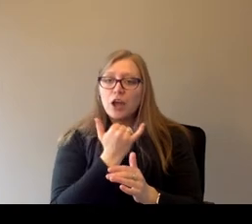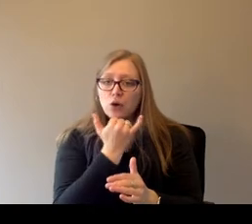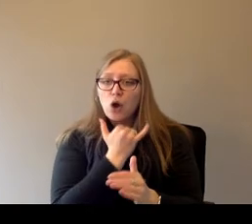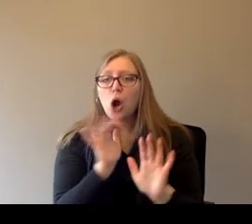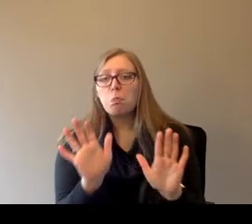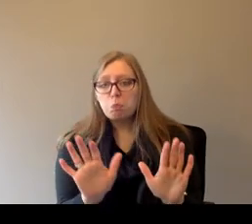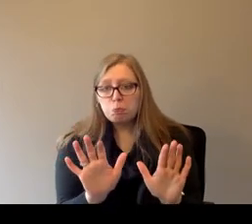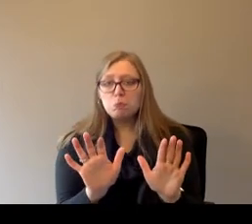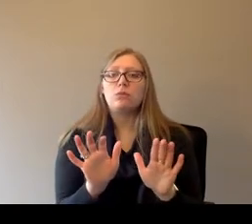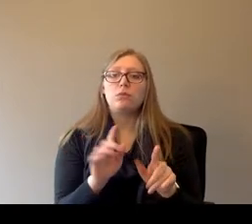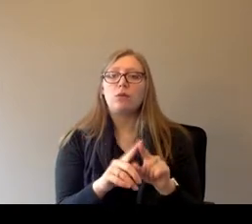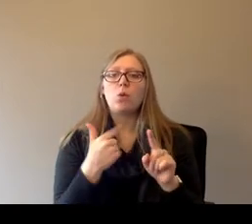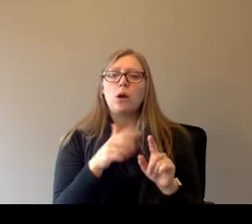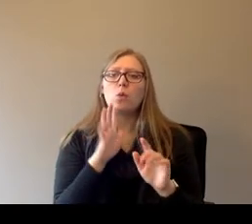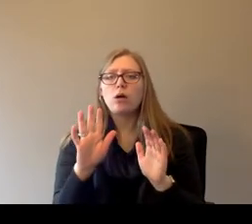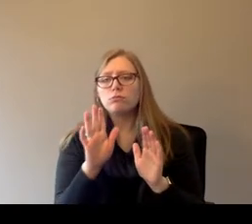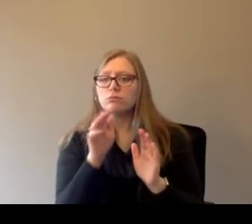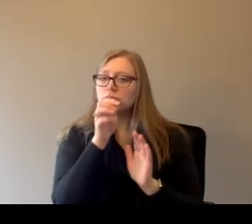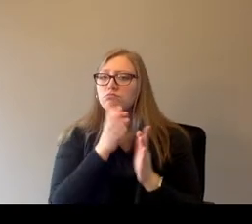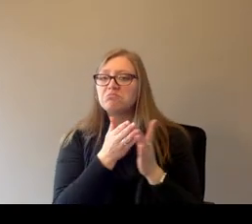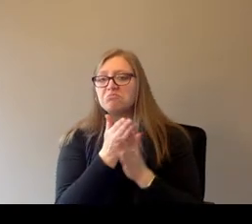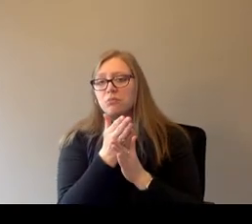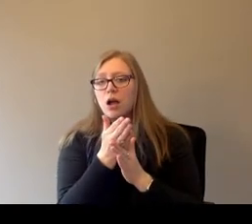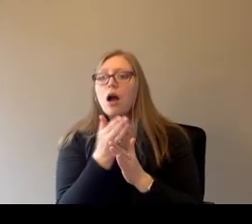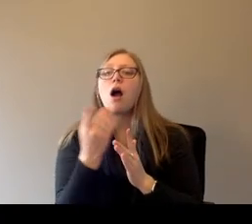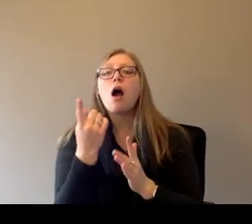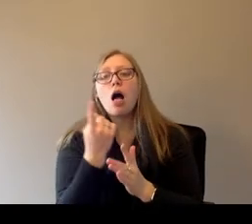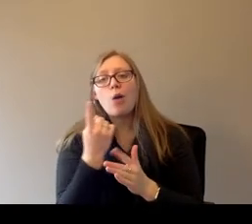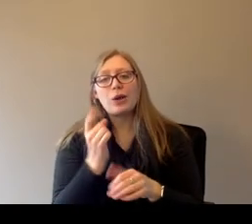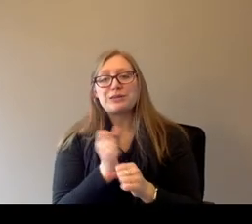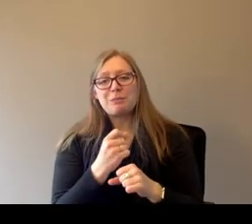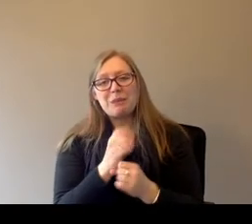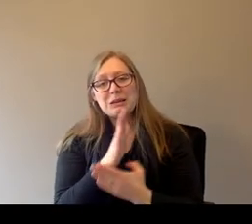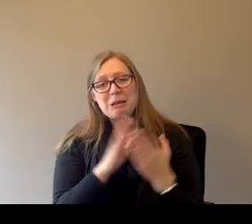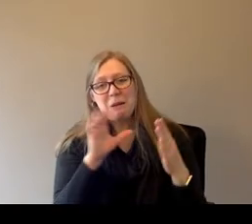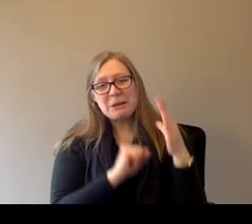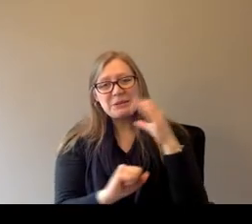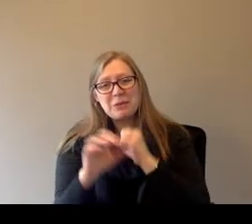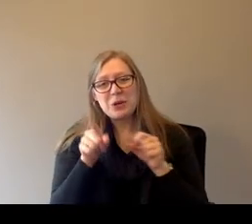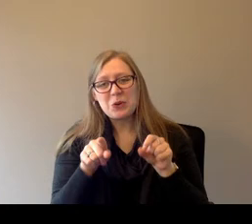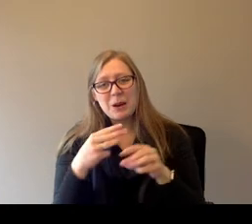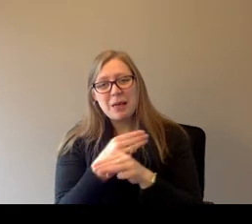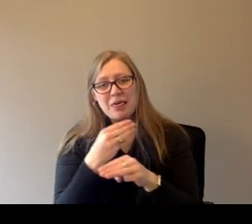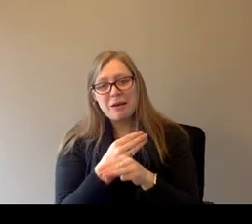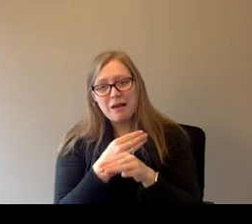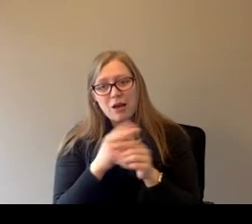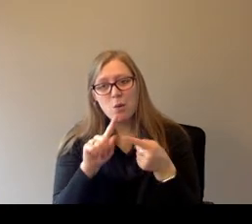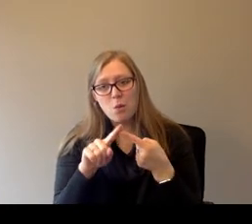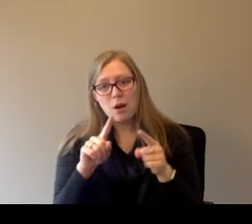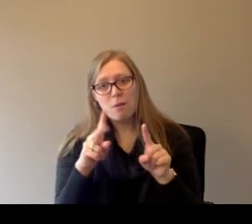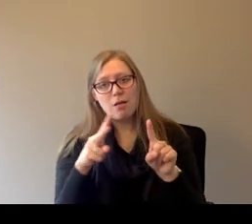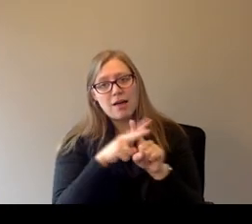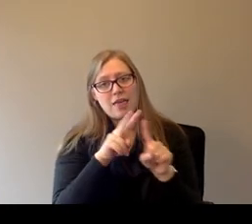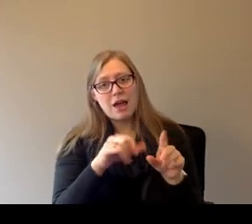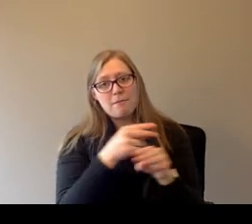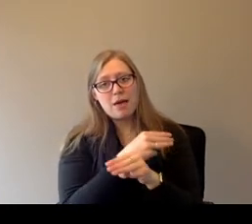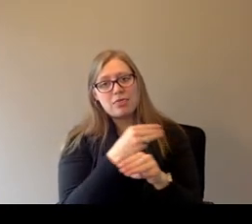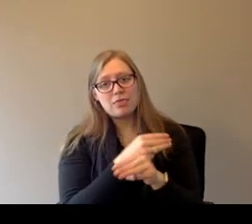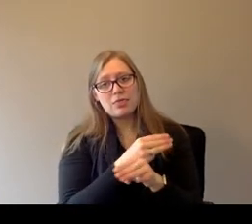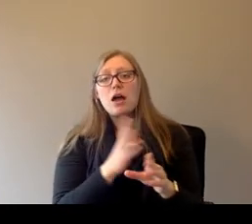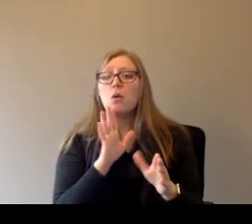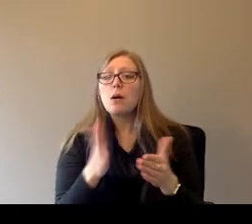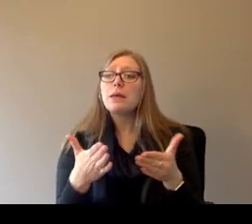we're going to, there's always some assumptions in mathematics, in applications, and it'll be